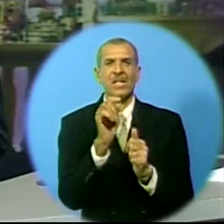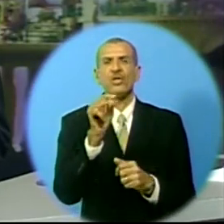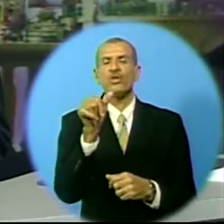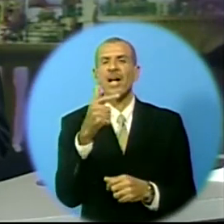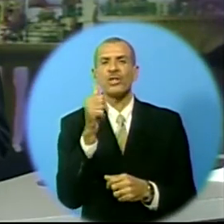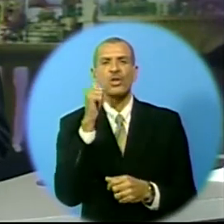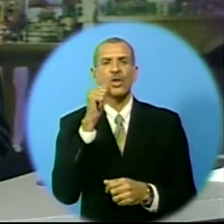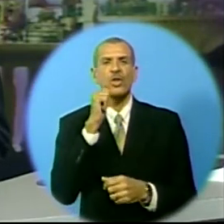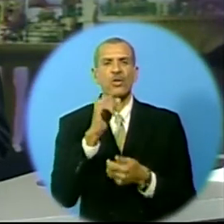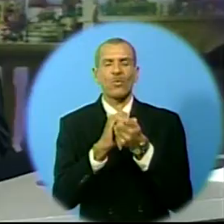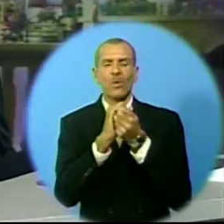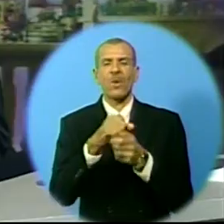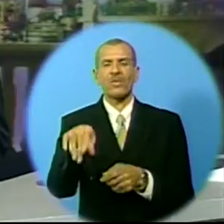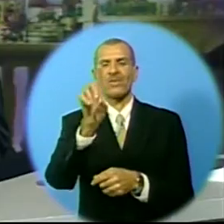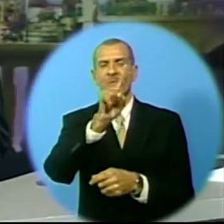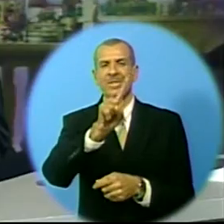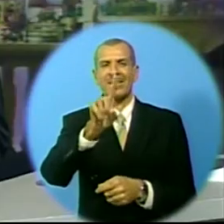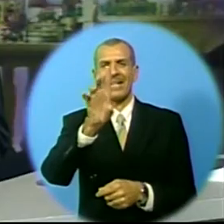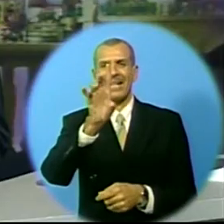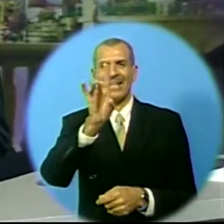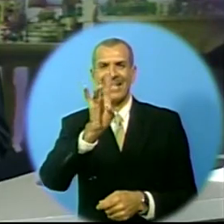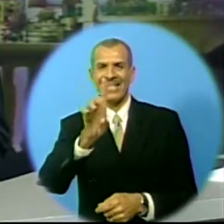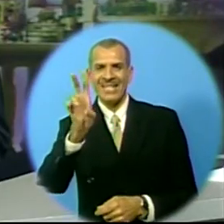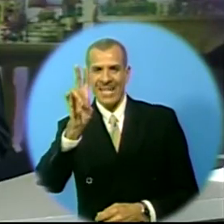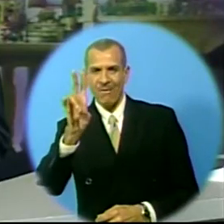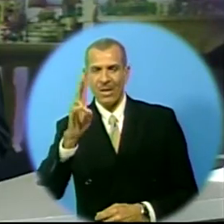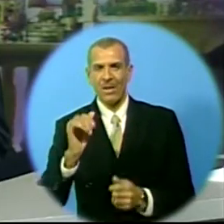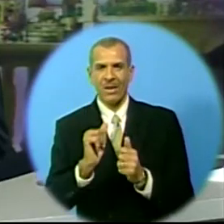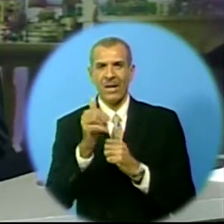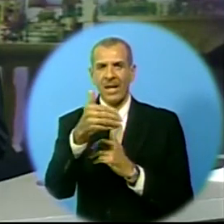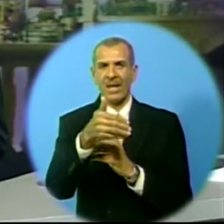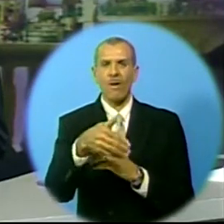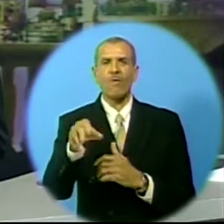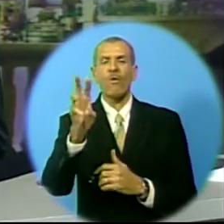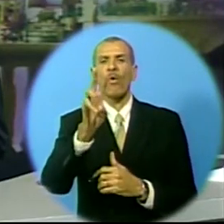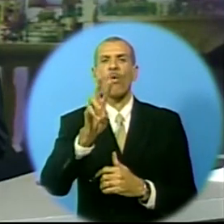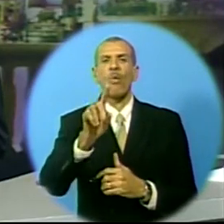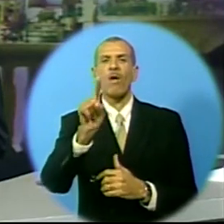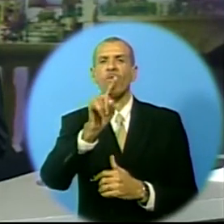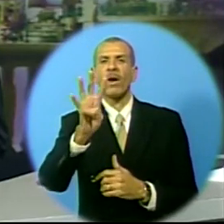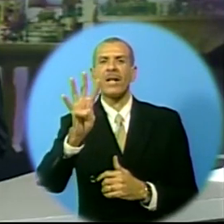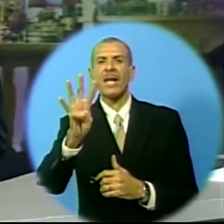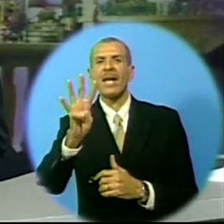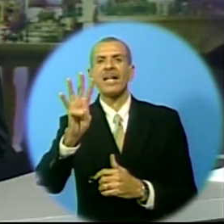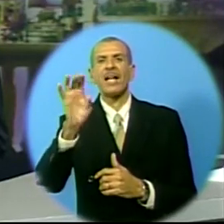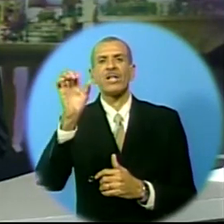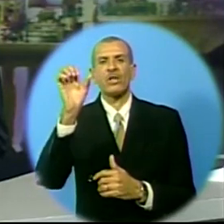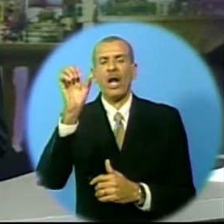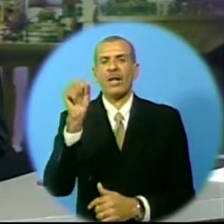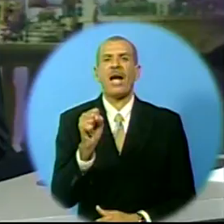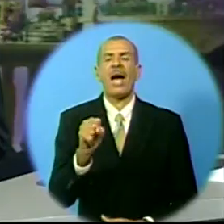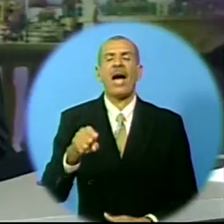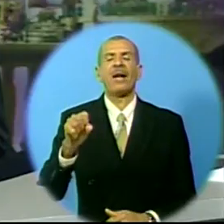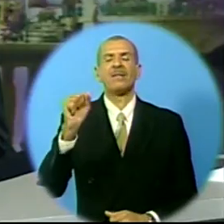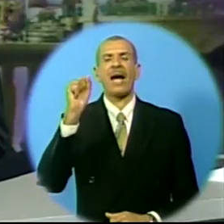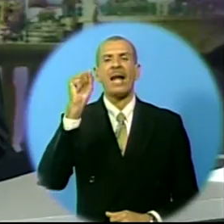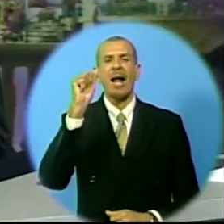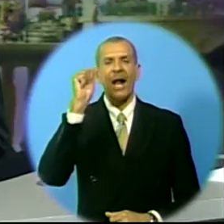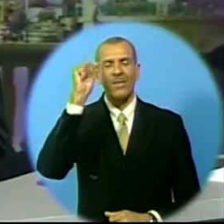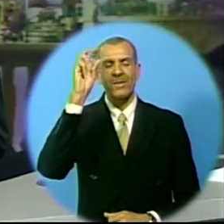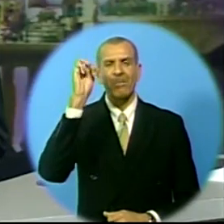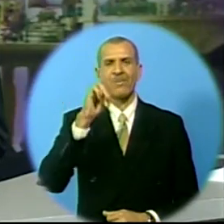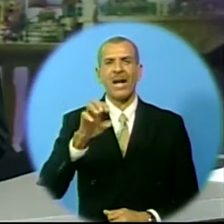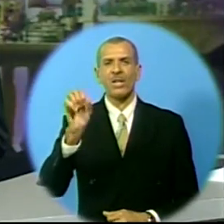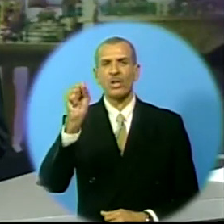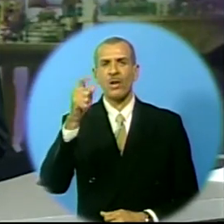with 187 points ahead of former champs Arthur Smith with 148 and Sheeran with 120. Now in the